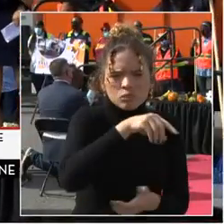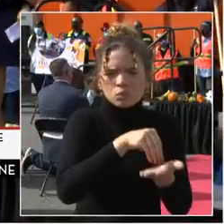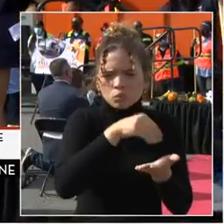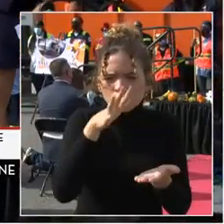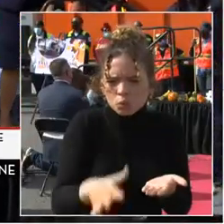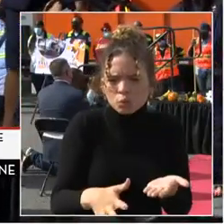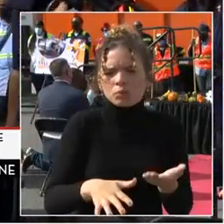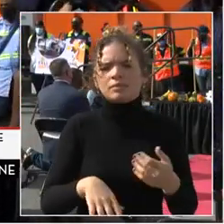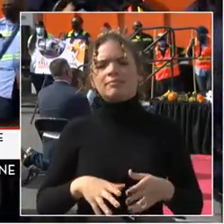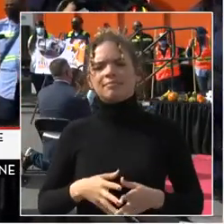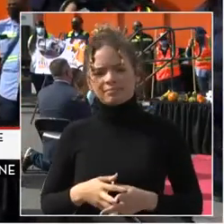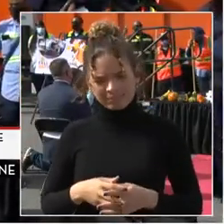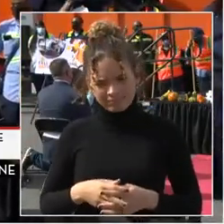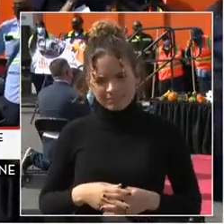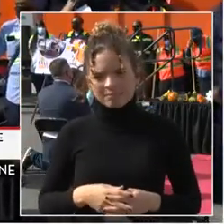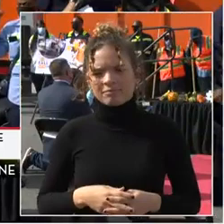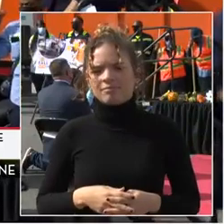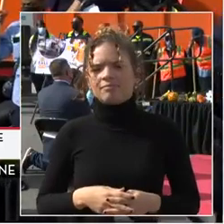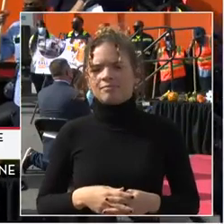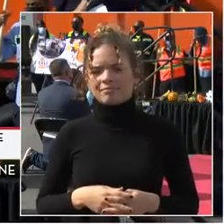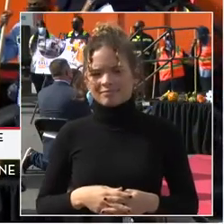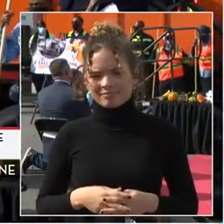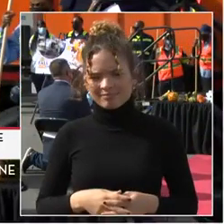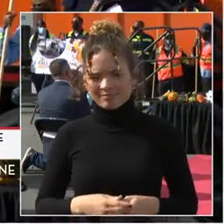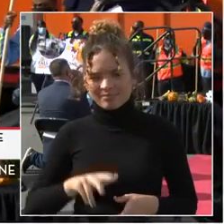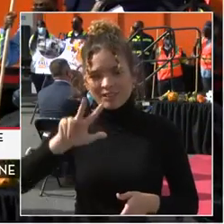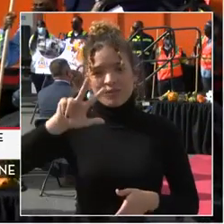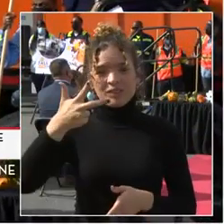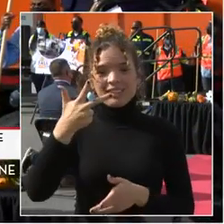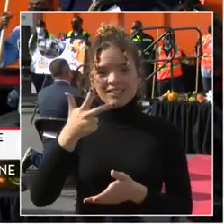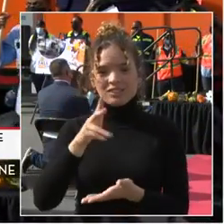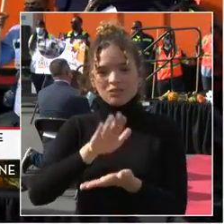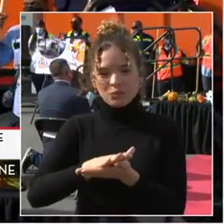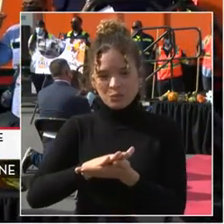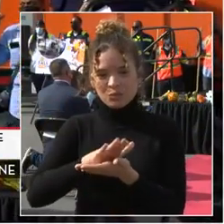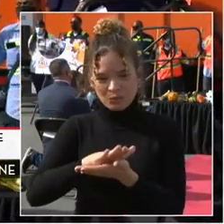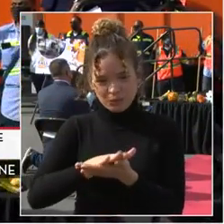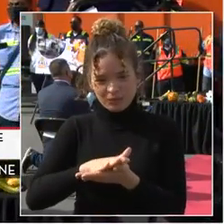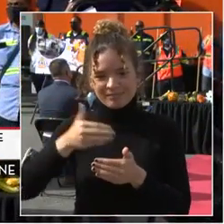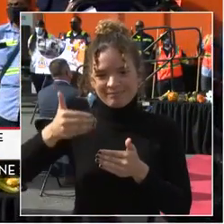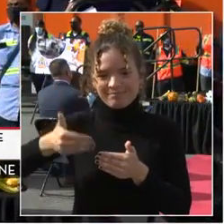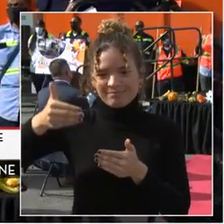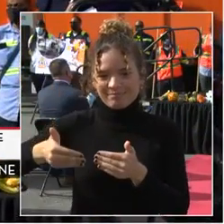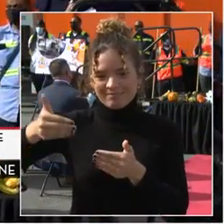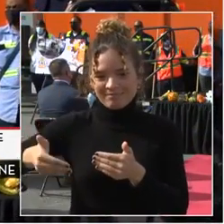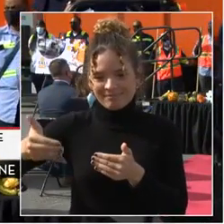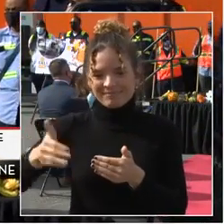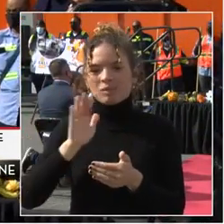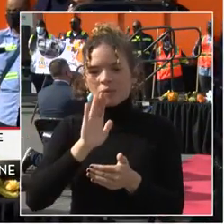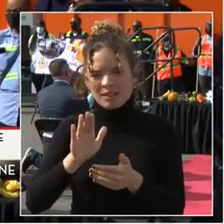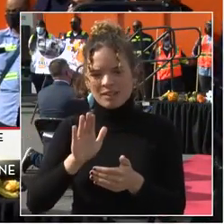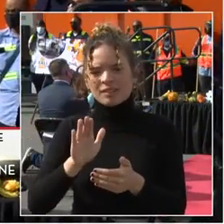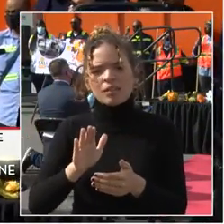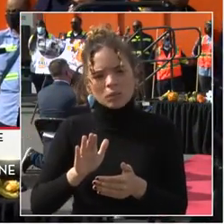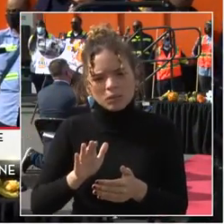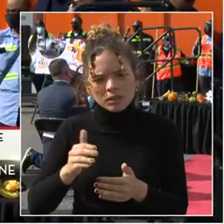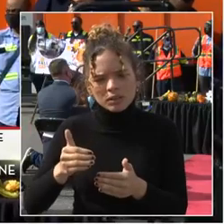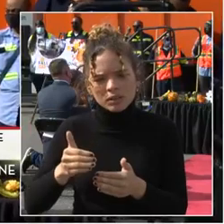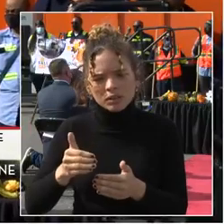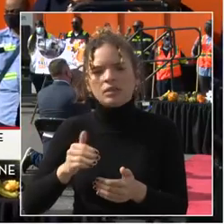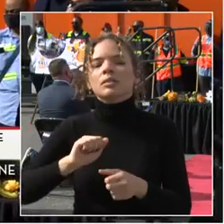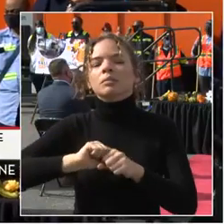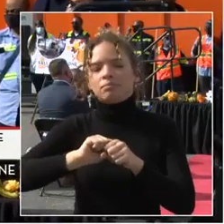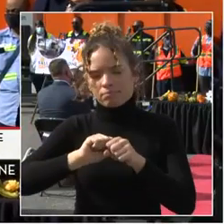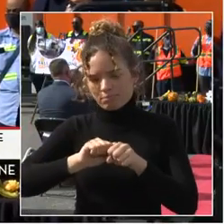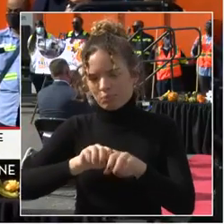school year in a row that's been impacted by this pandemic, and we know how much our educators have done